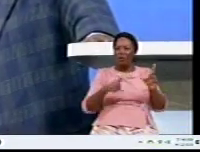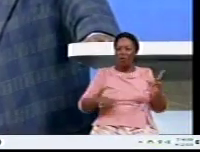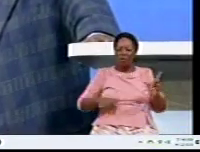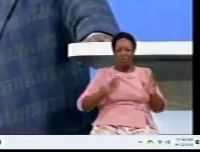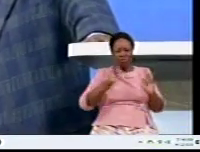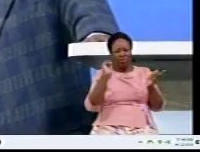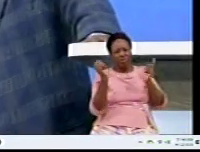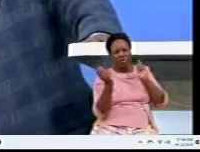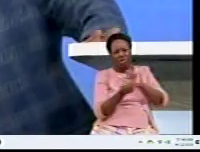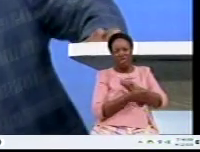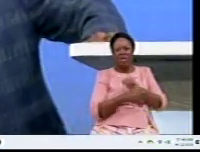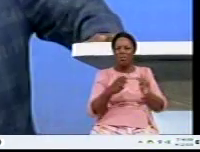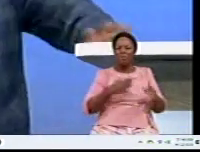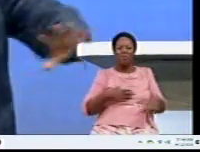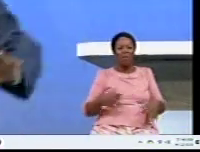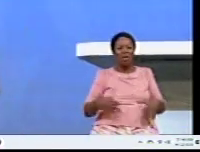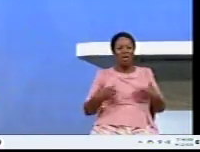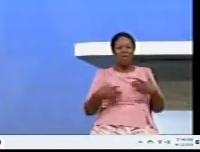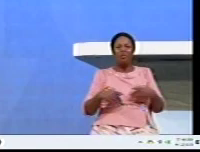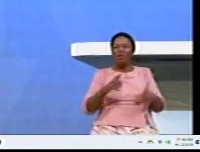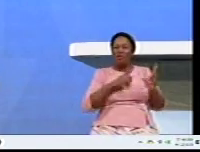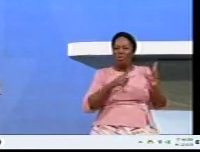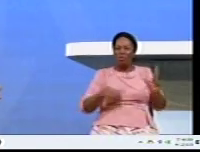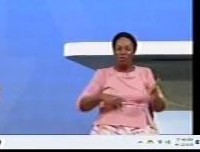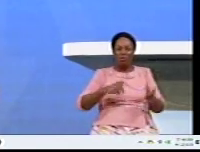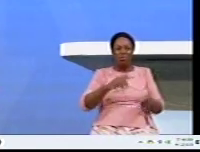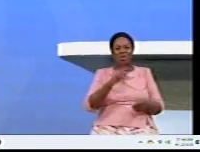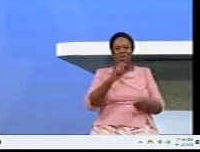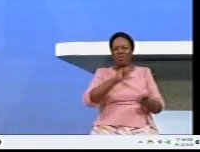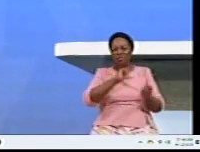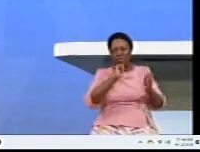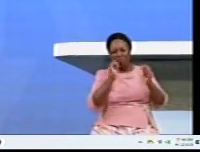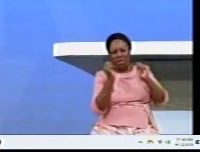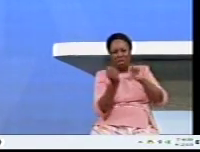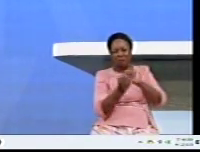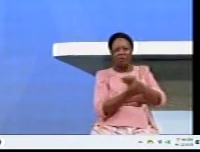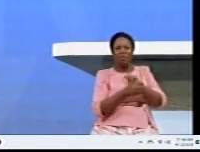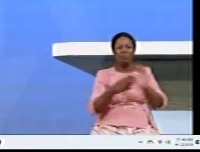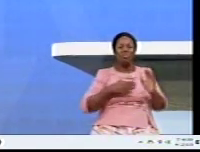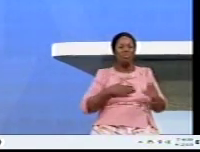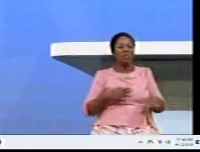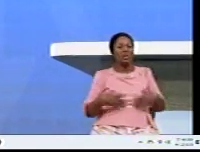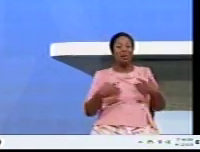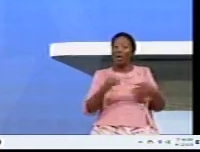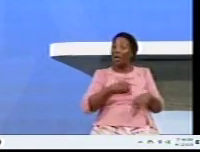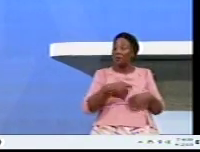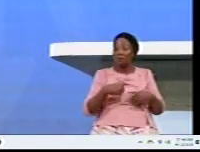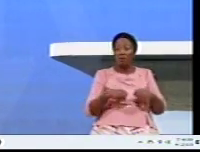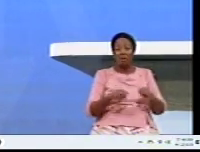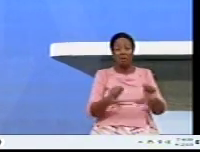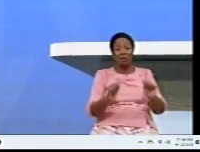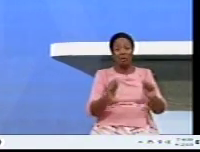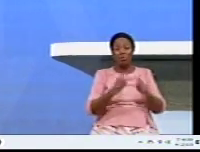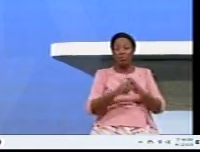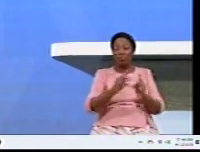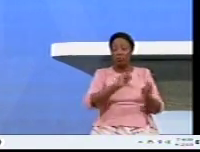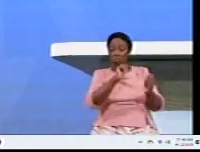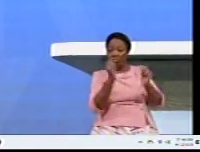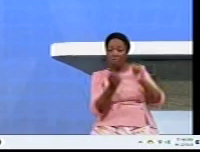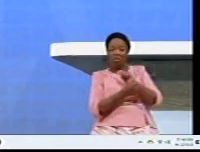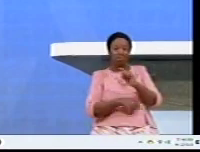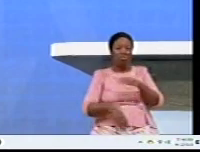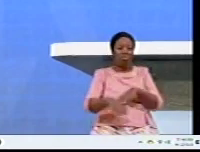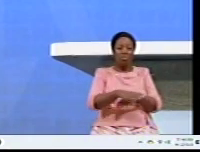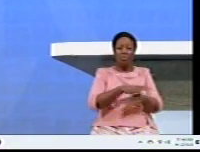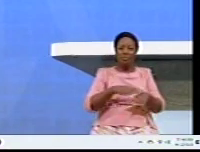my life. Lord, transform my life. I tried to turn over